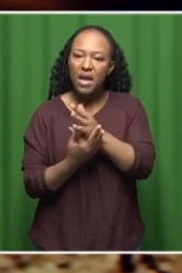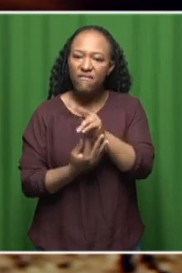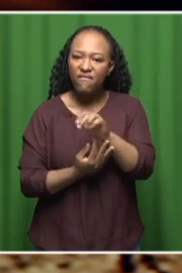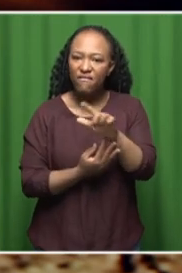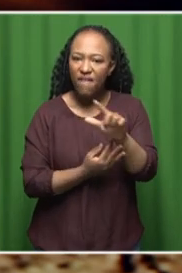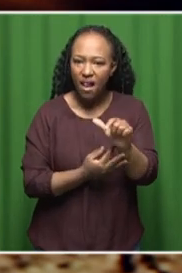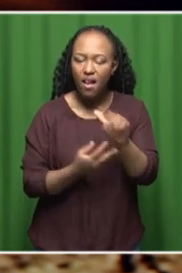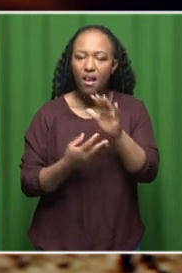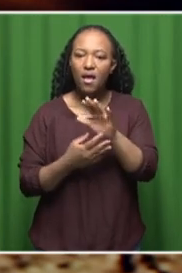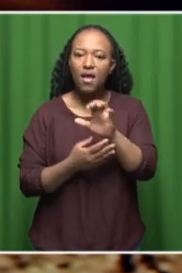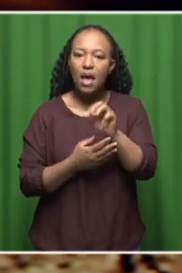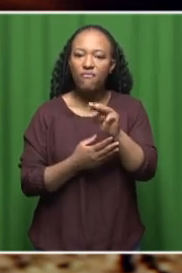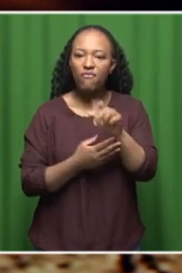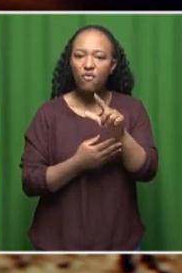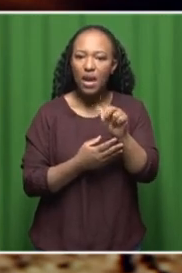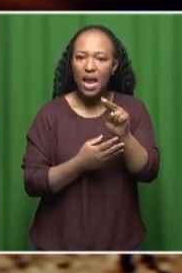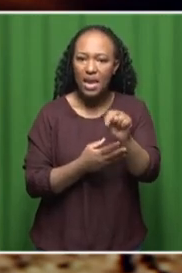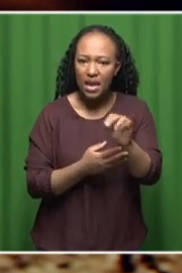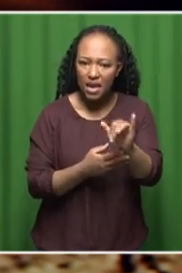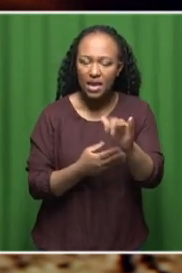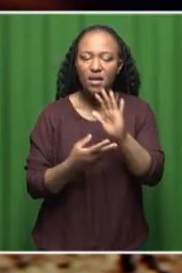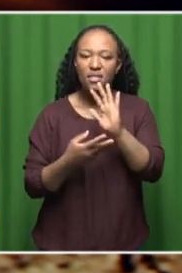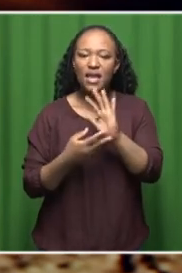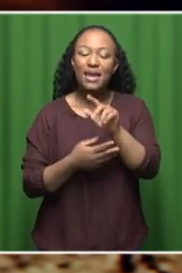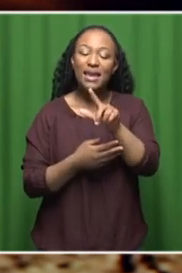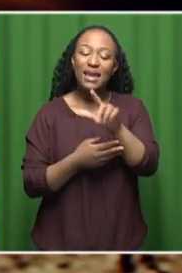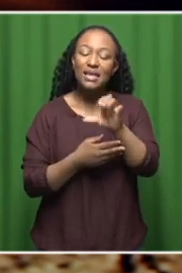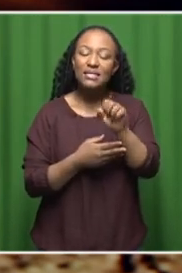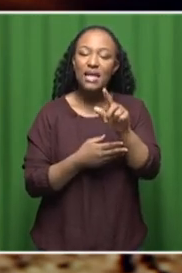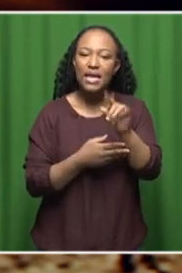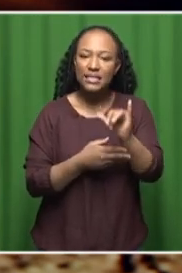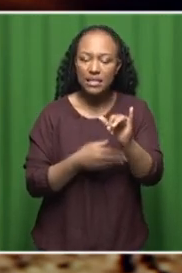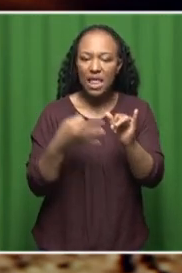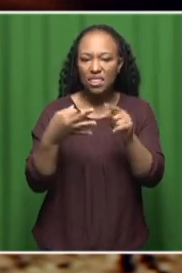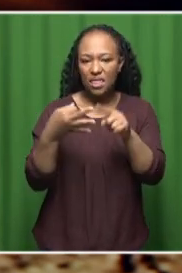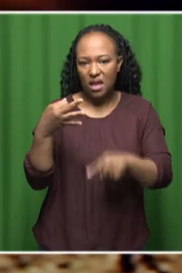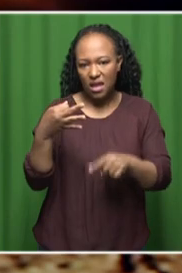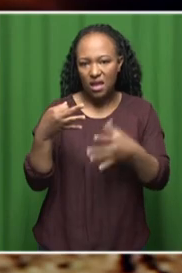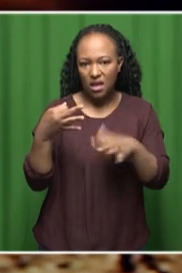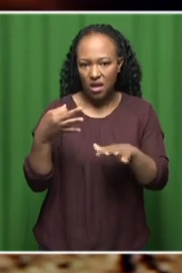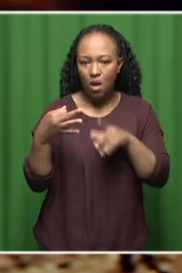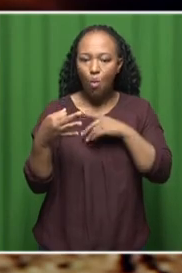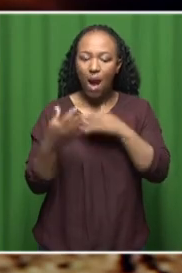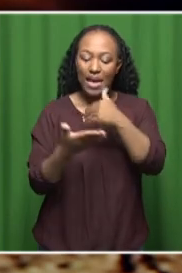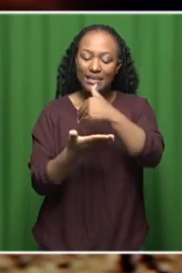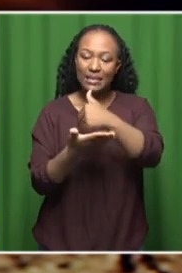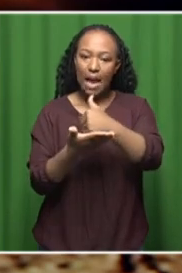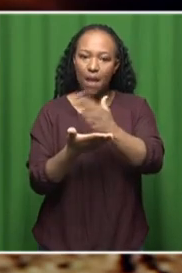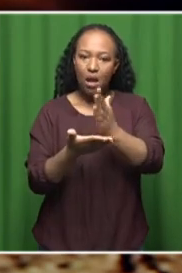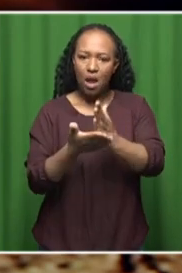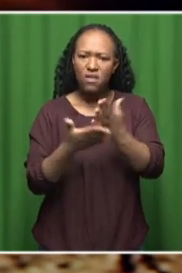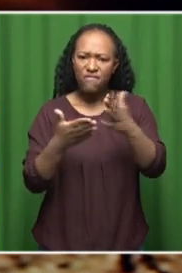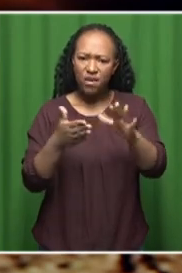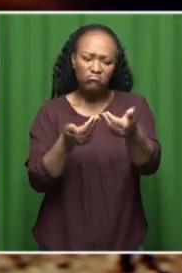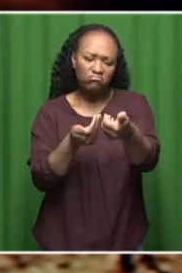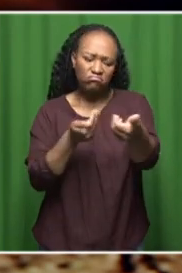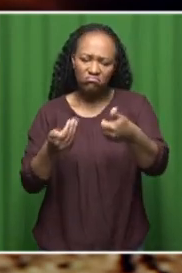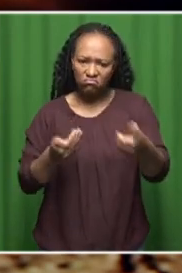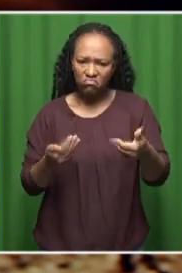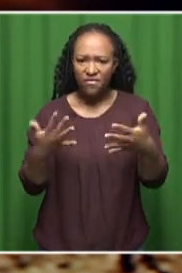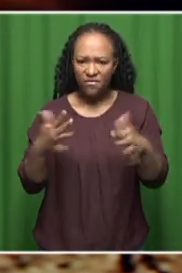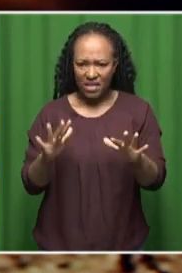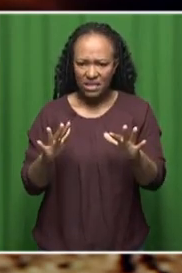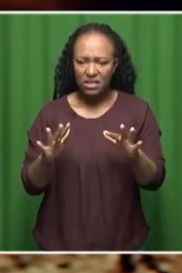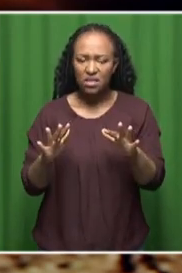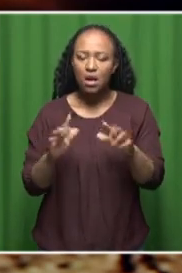and Lesedi local municipalities. The proposal was first brought up by the Municipal Demarcation Board a decade ago. Lesufi said the